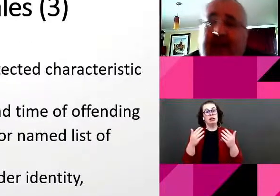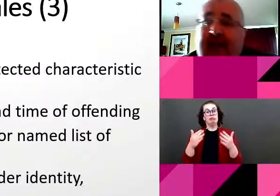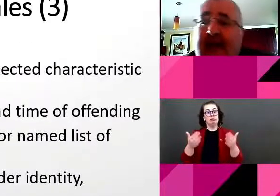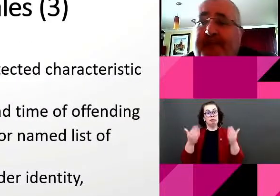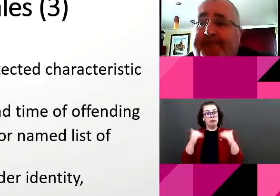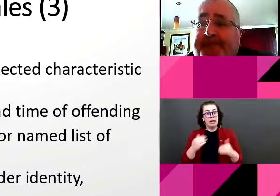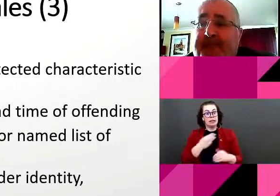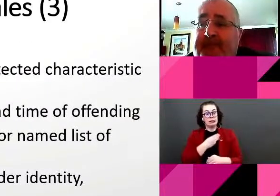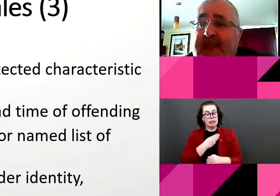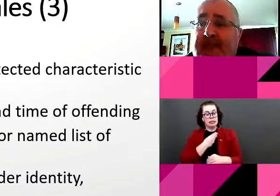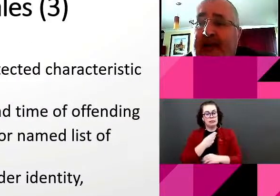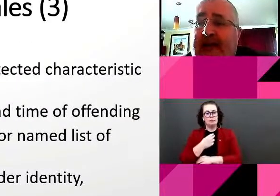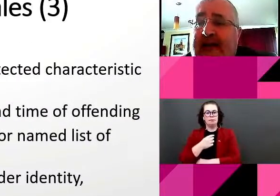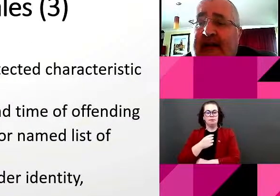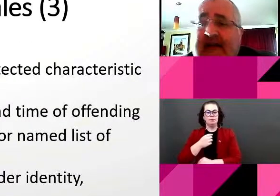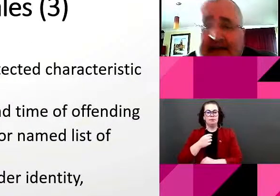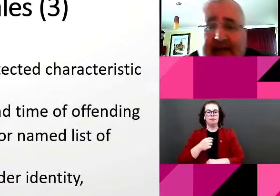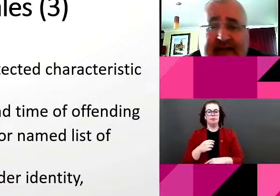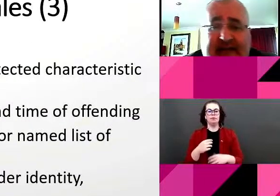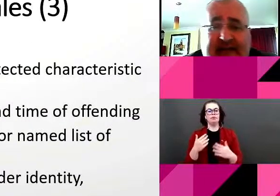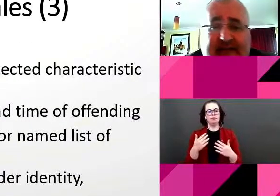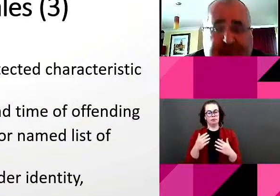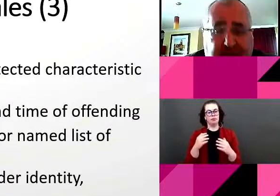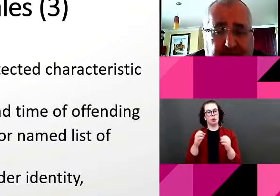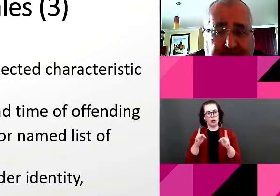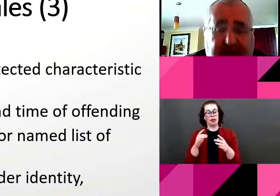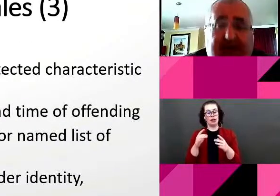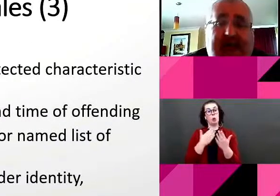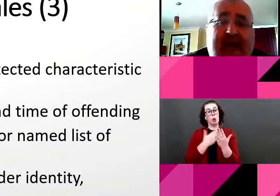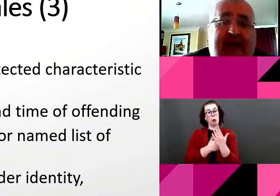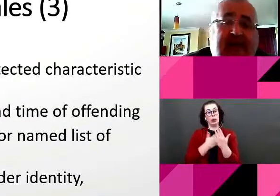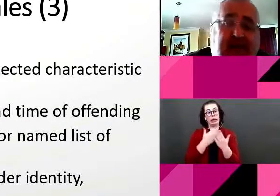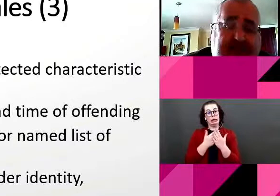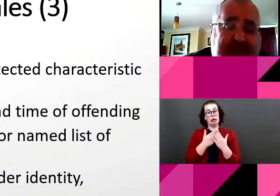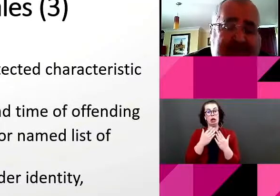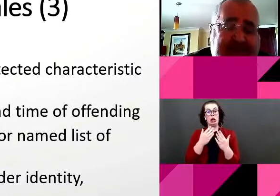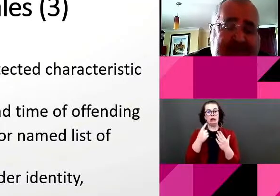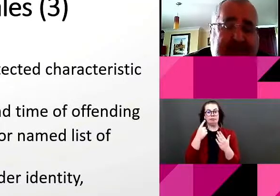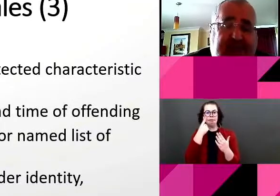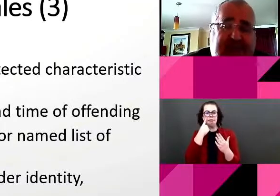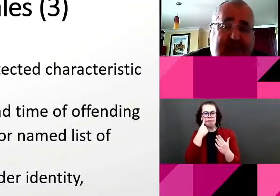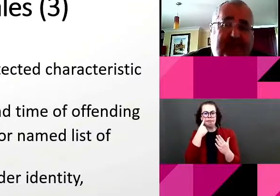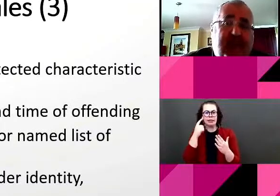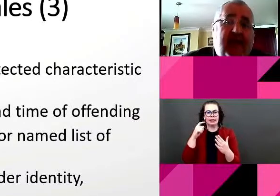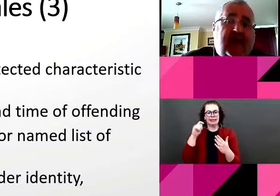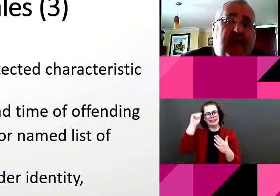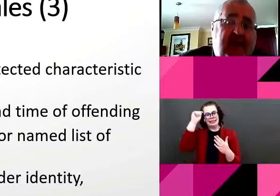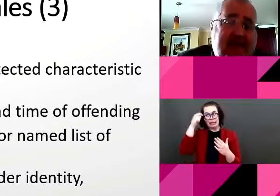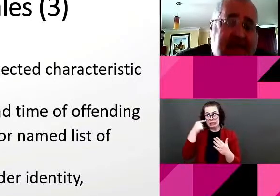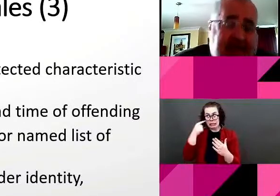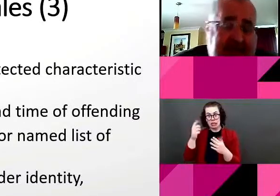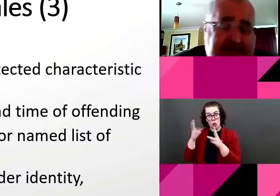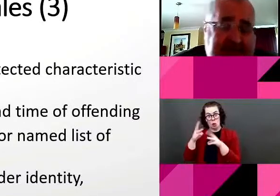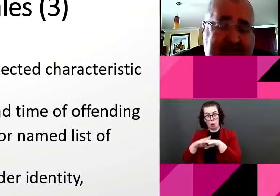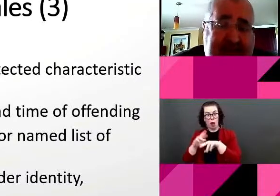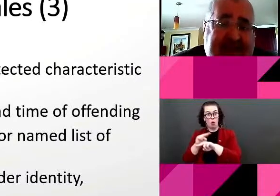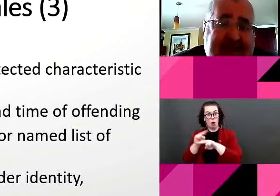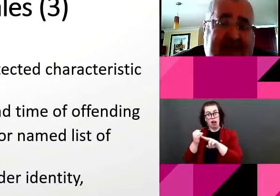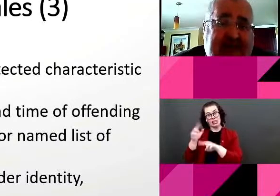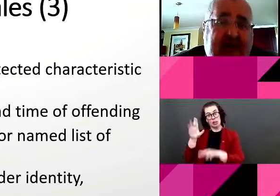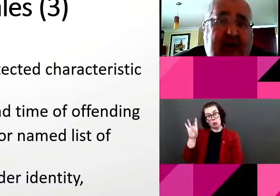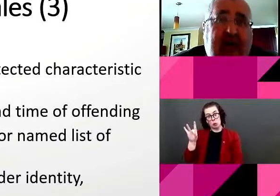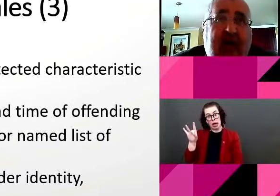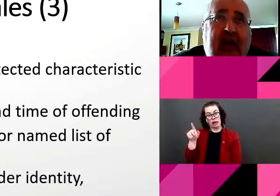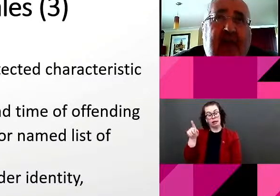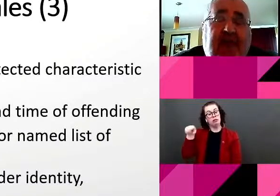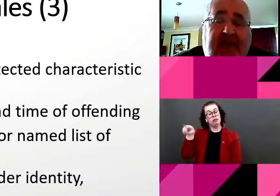slide, the legal test of proof in hate crime cases in Britain. Currently, it is